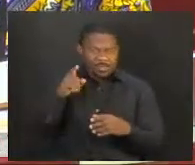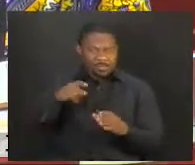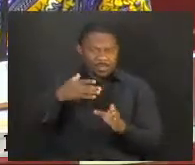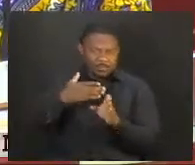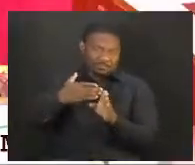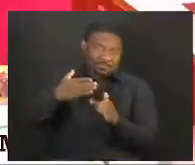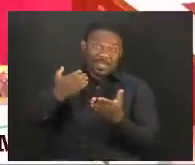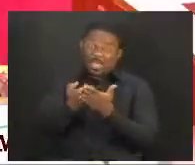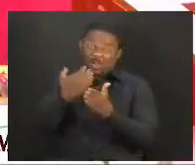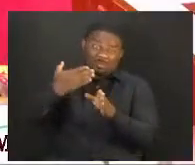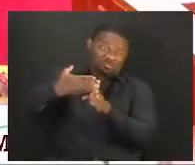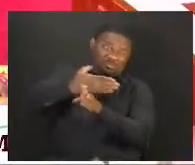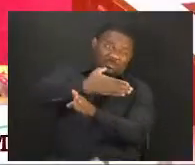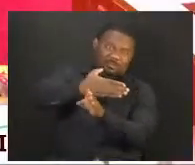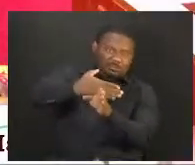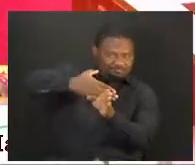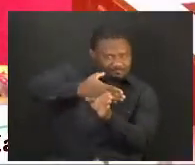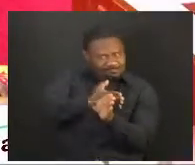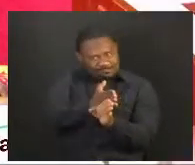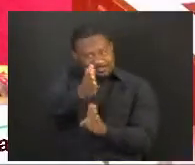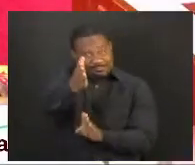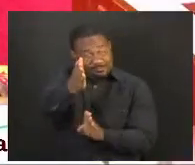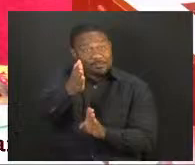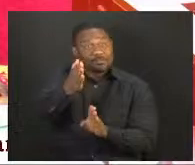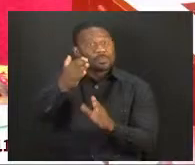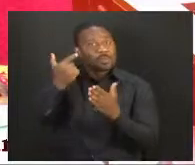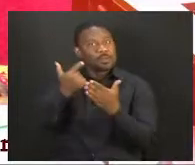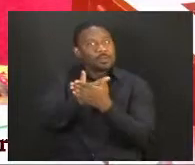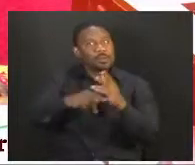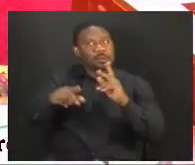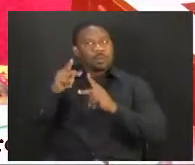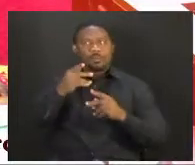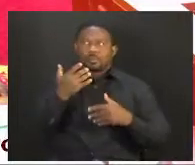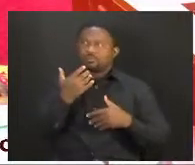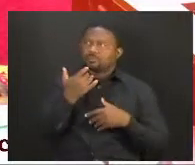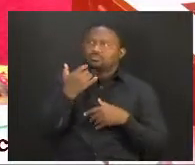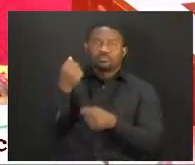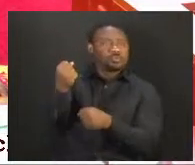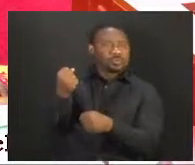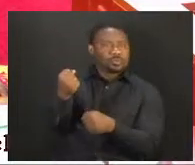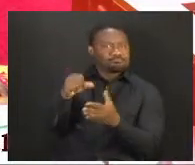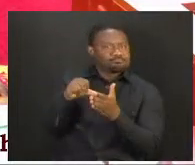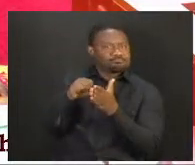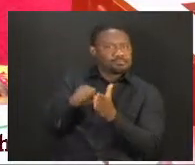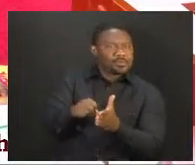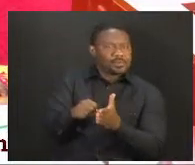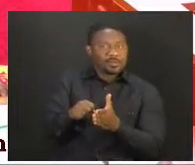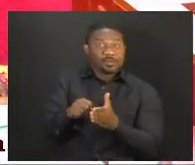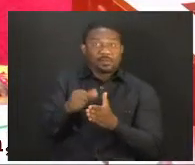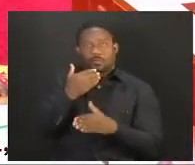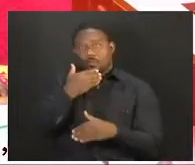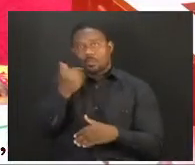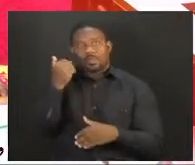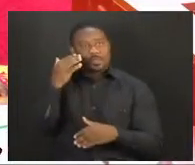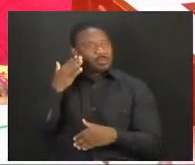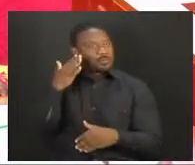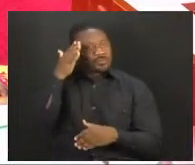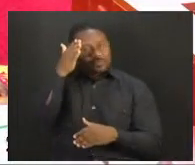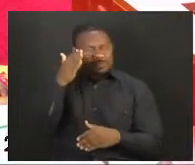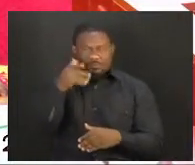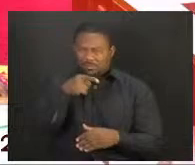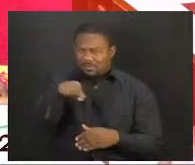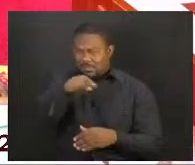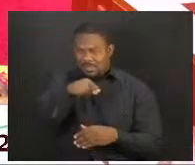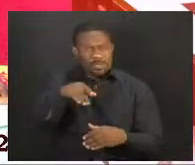hope. Ghanaians reaffirmed their faith in a better future when they